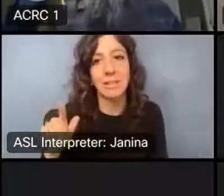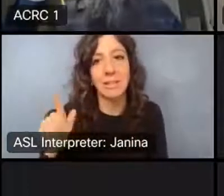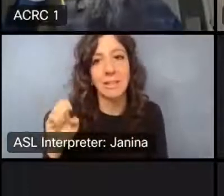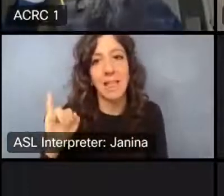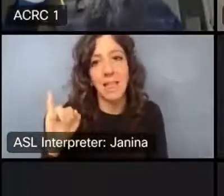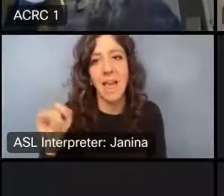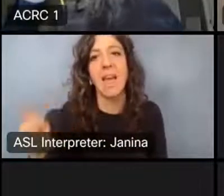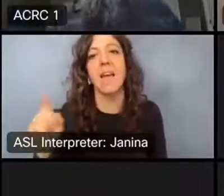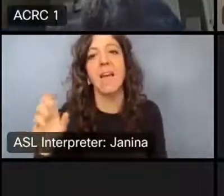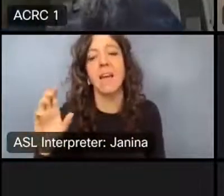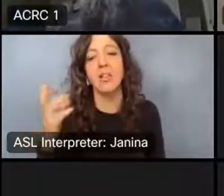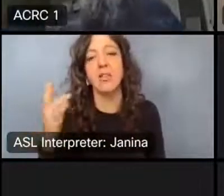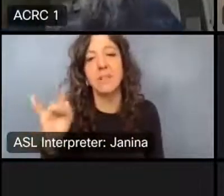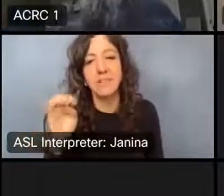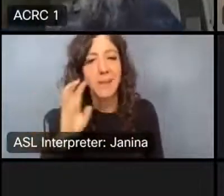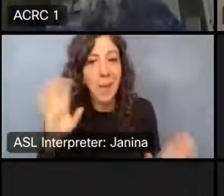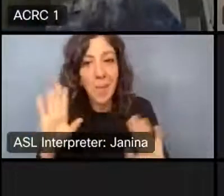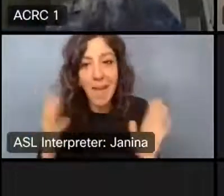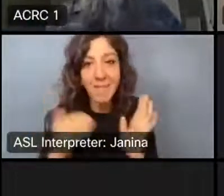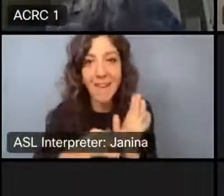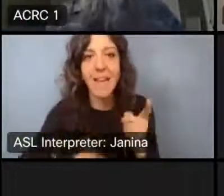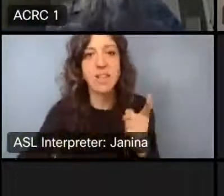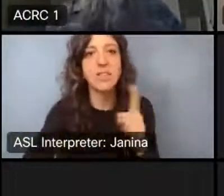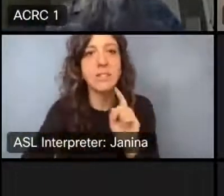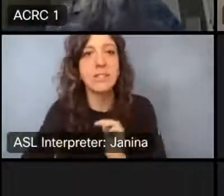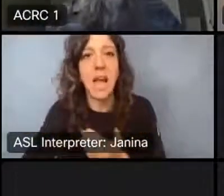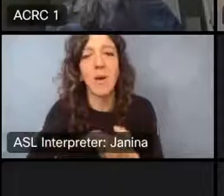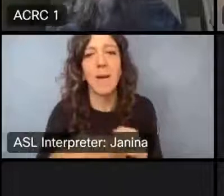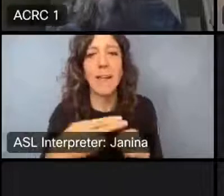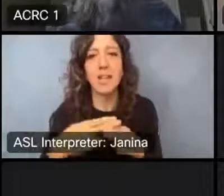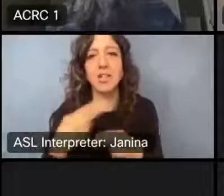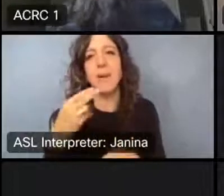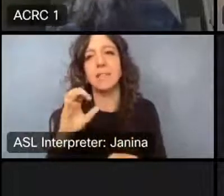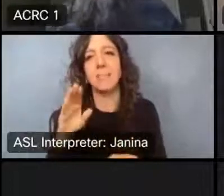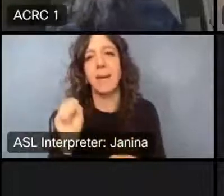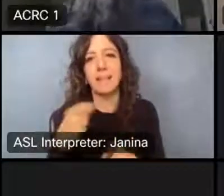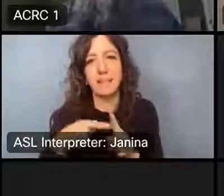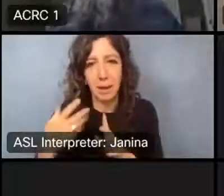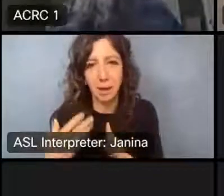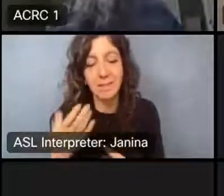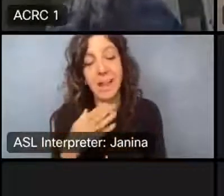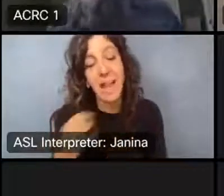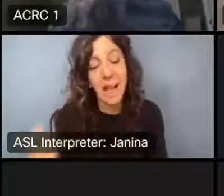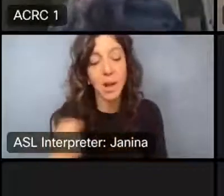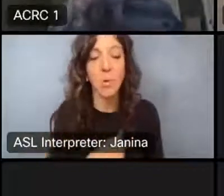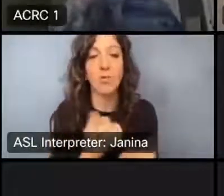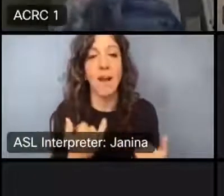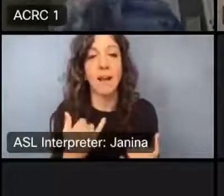guys again, is serving as our kind of interim HCBS specialist. And meanwhile, we are looking